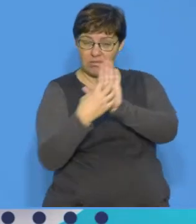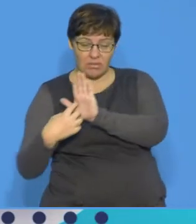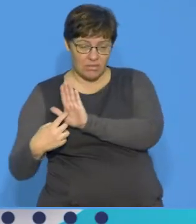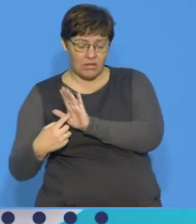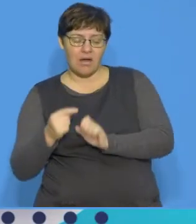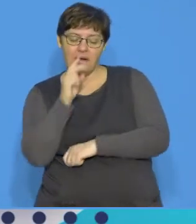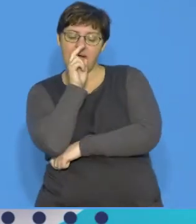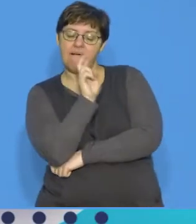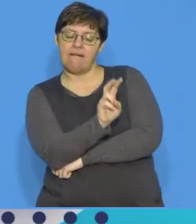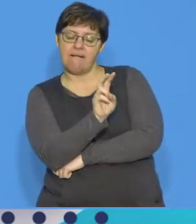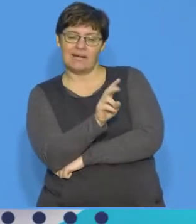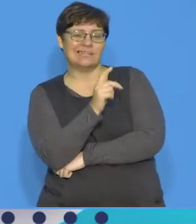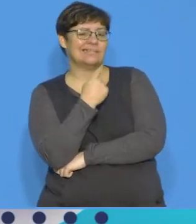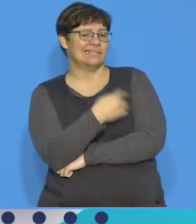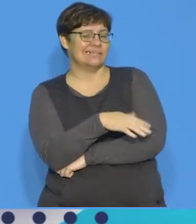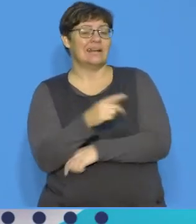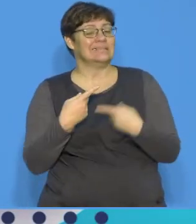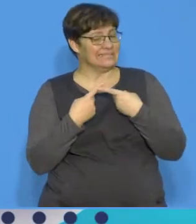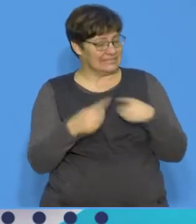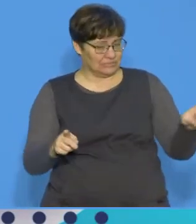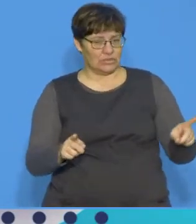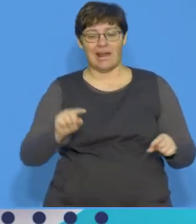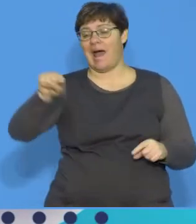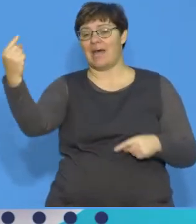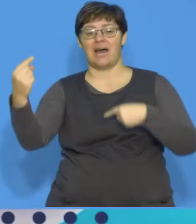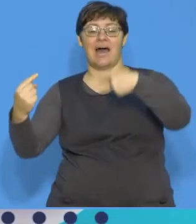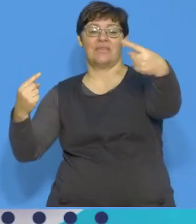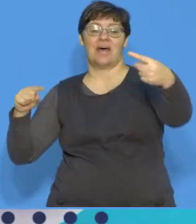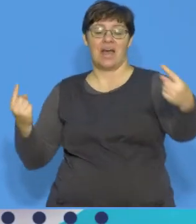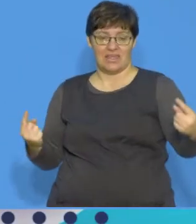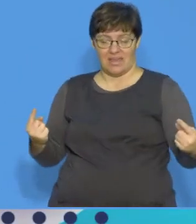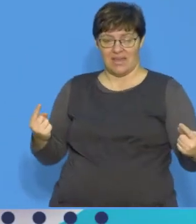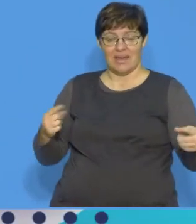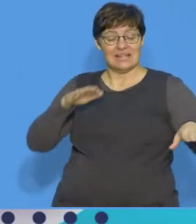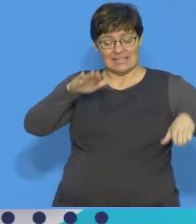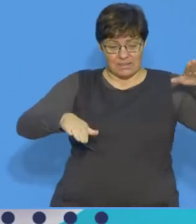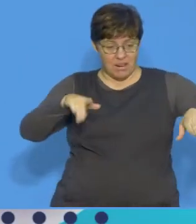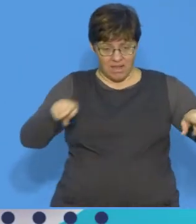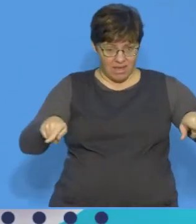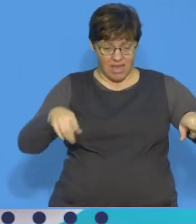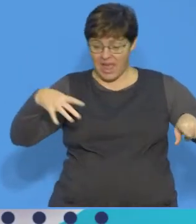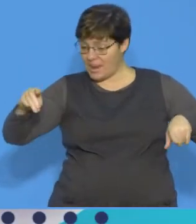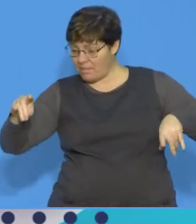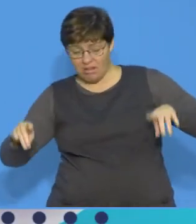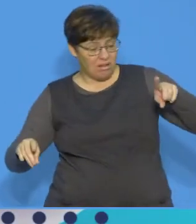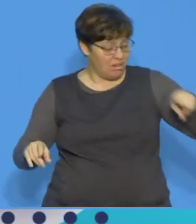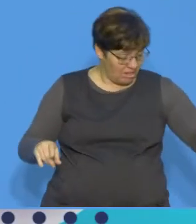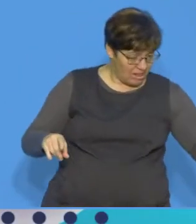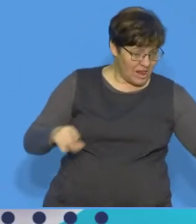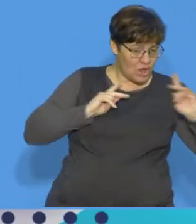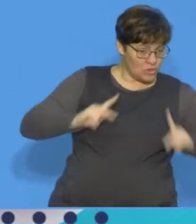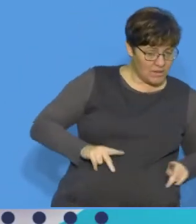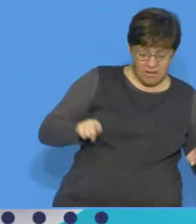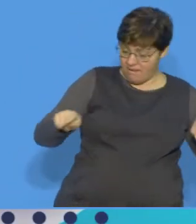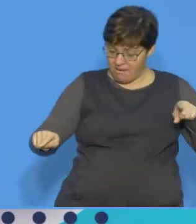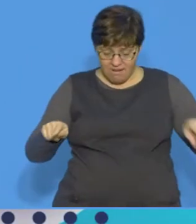is very different to any other similar organism living in the wild.